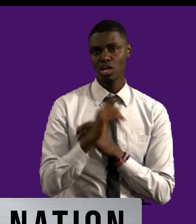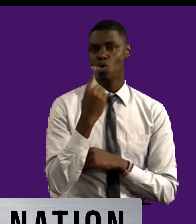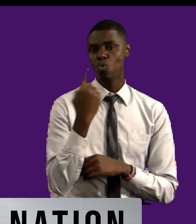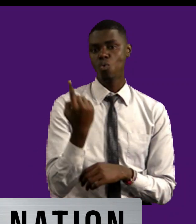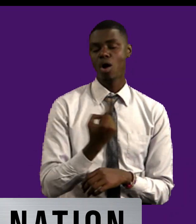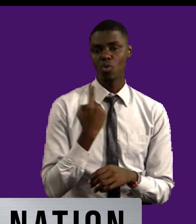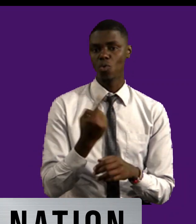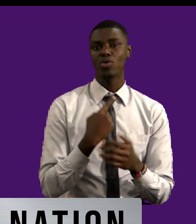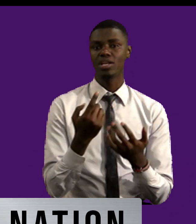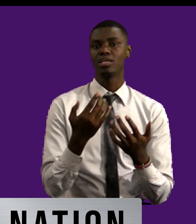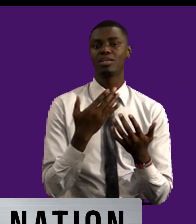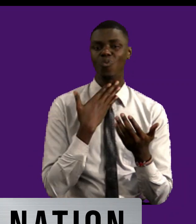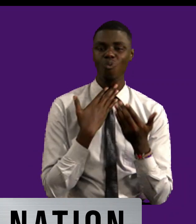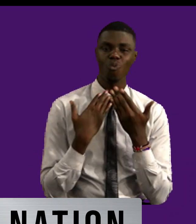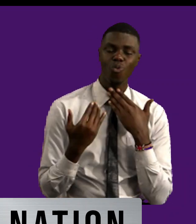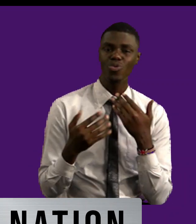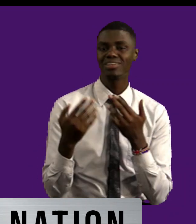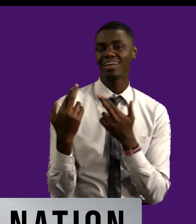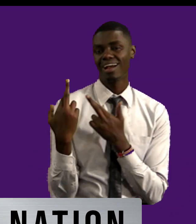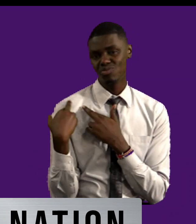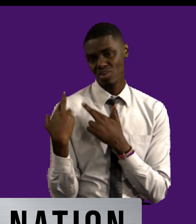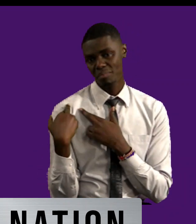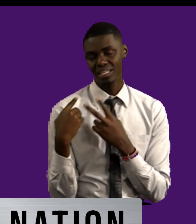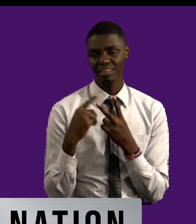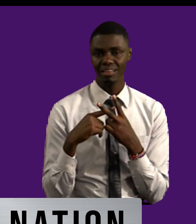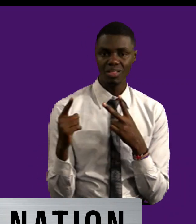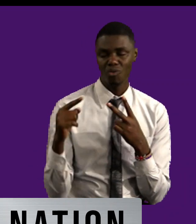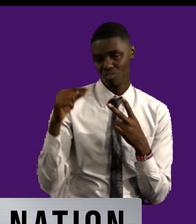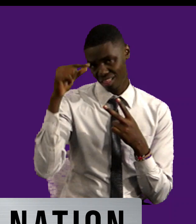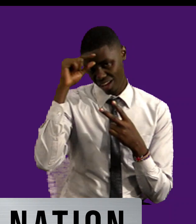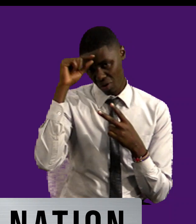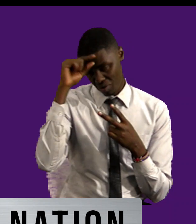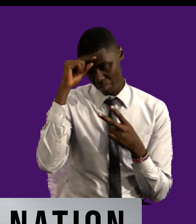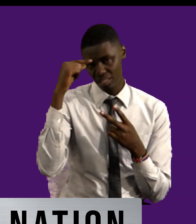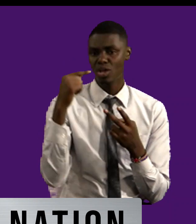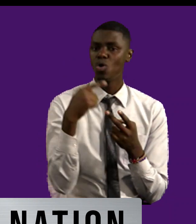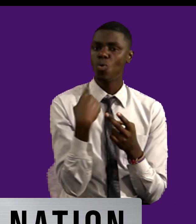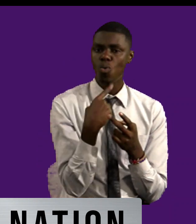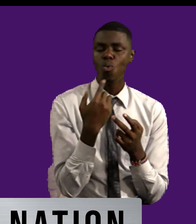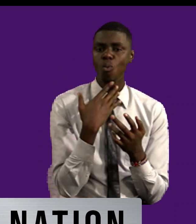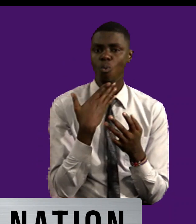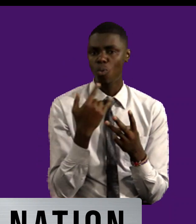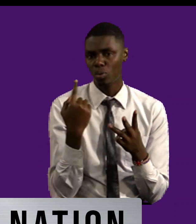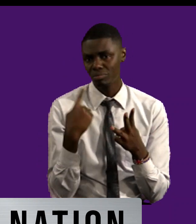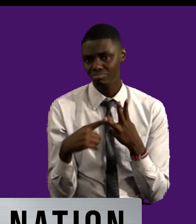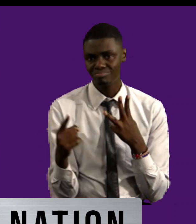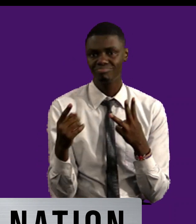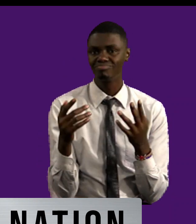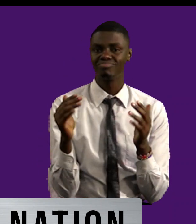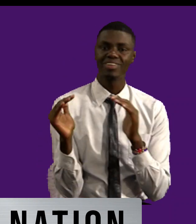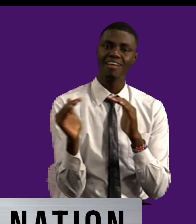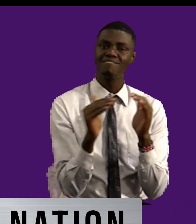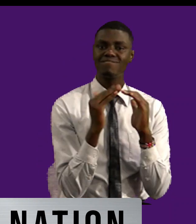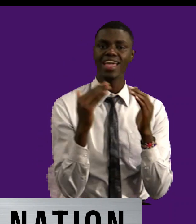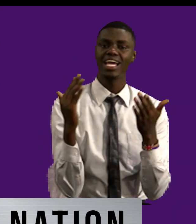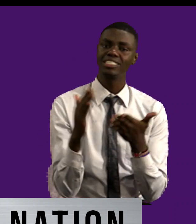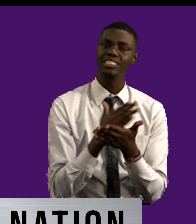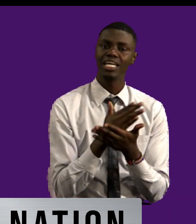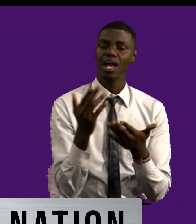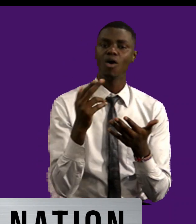only agitating for accountability of the government, who just need a fair share